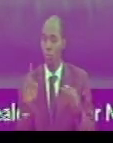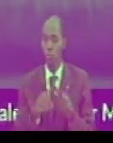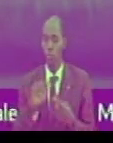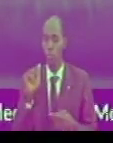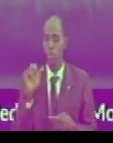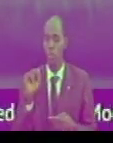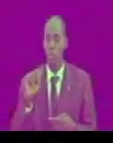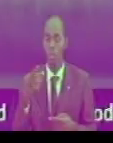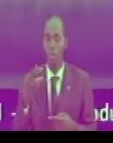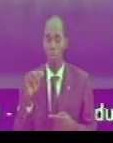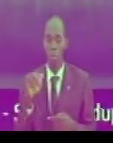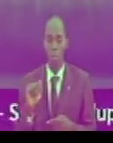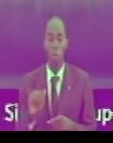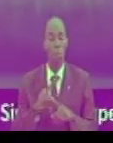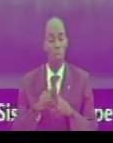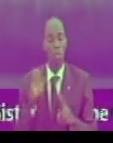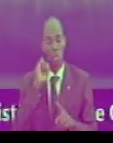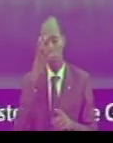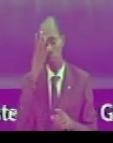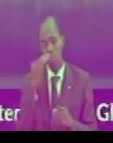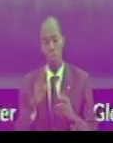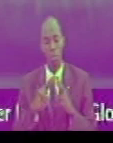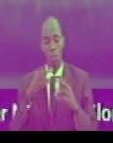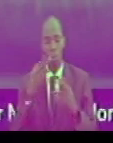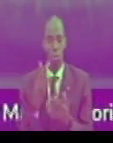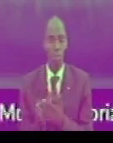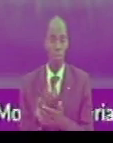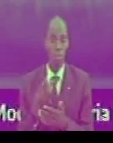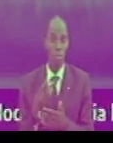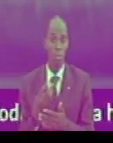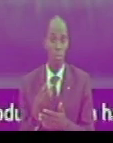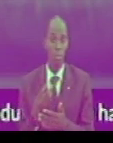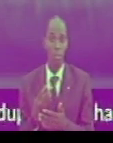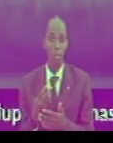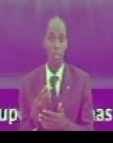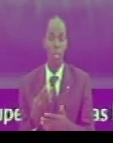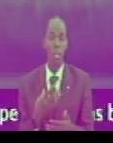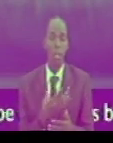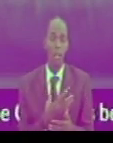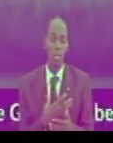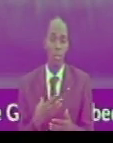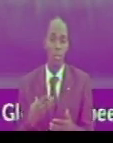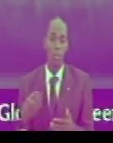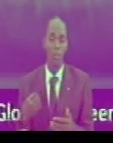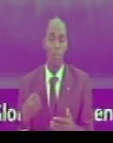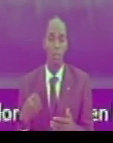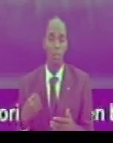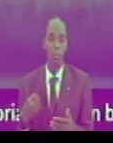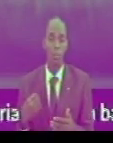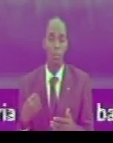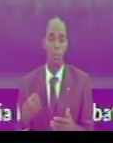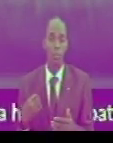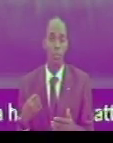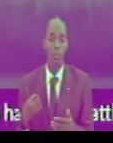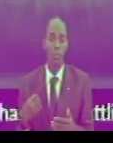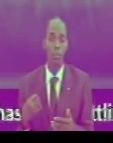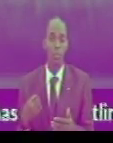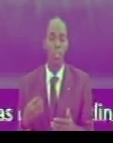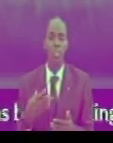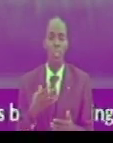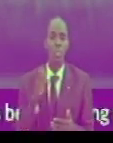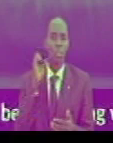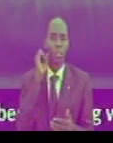that, I did not sneeze though, and I did not use nose masks. She now said, you will testify on Wednesday. I said,